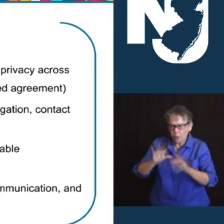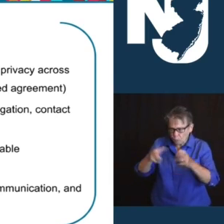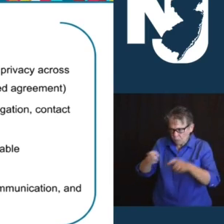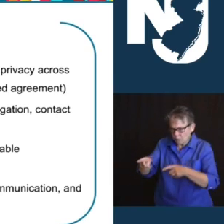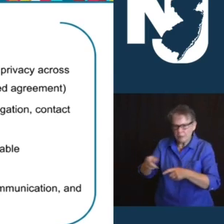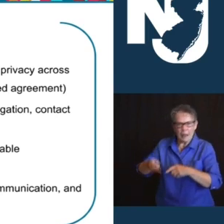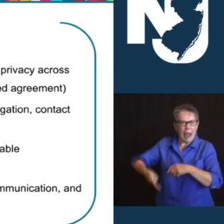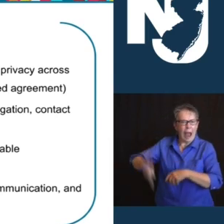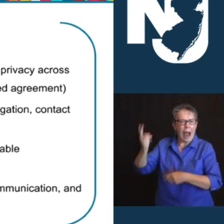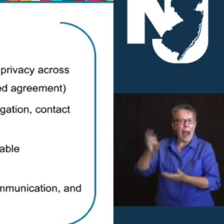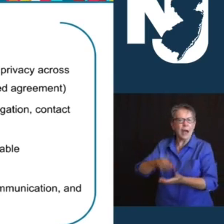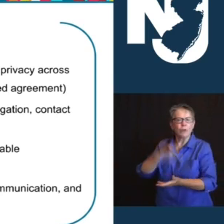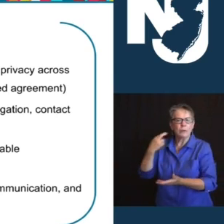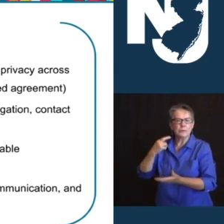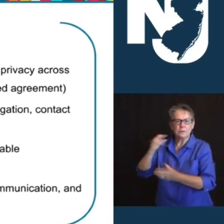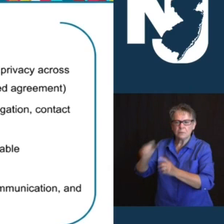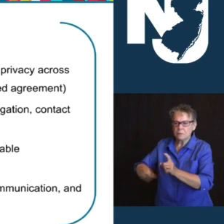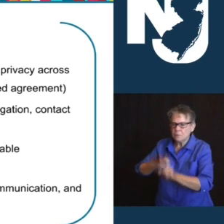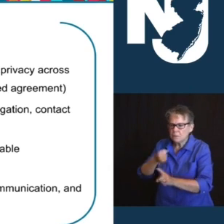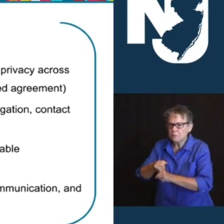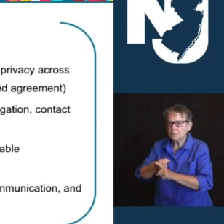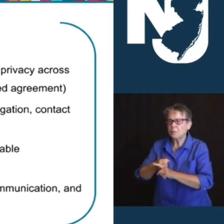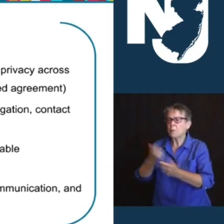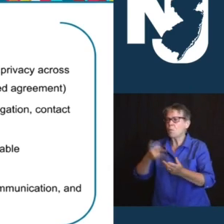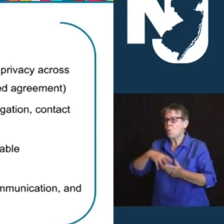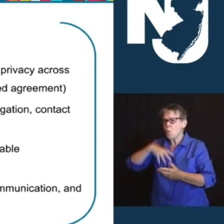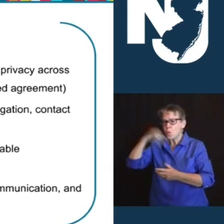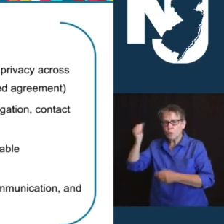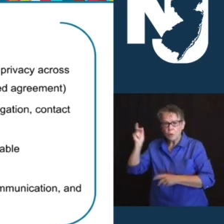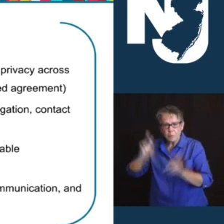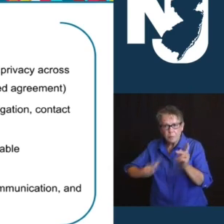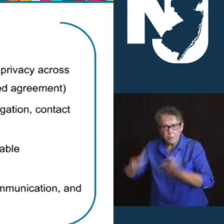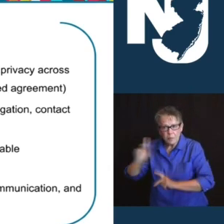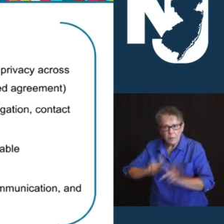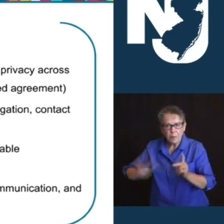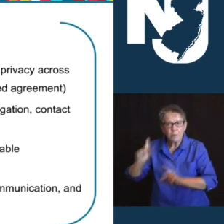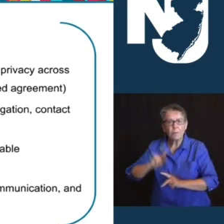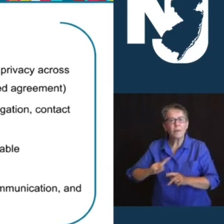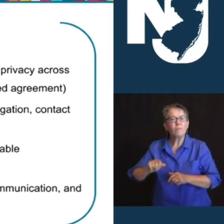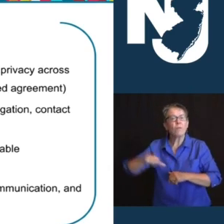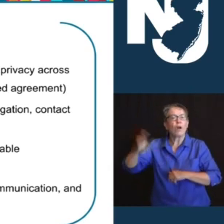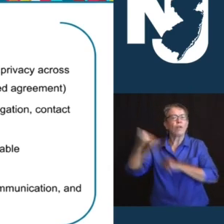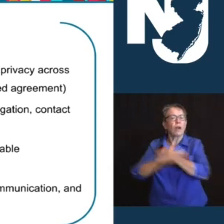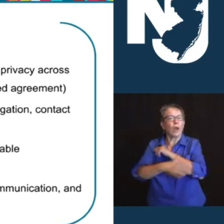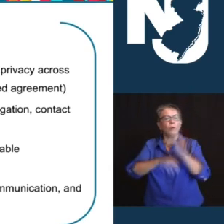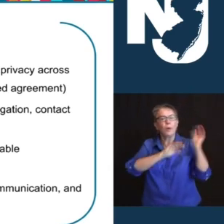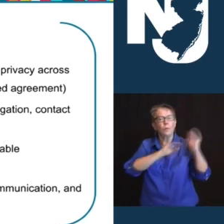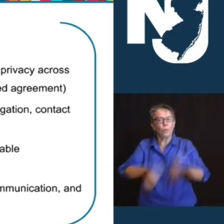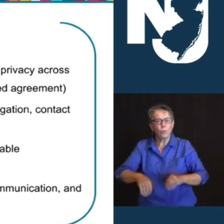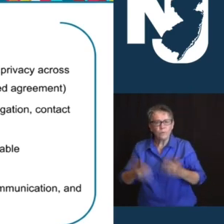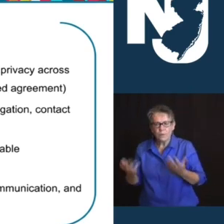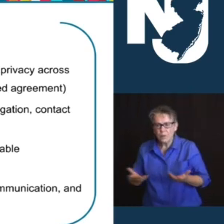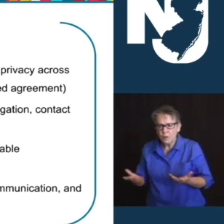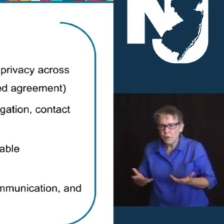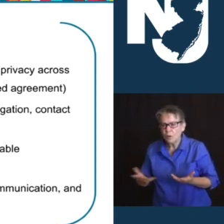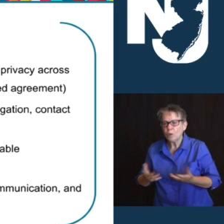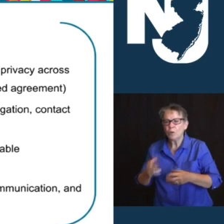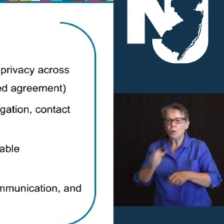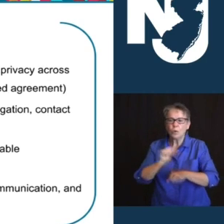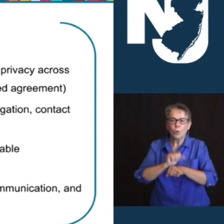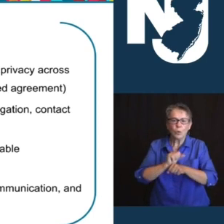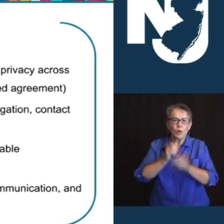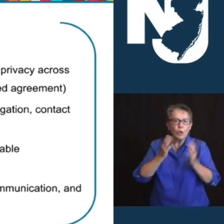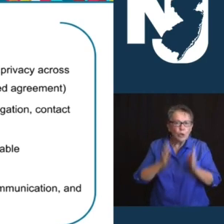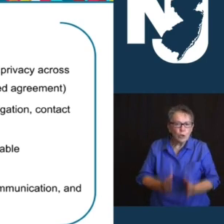racial and ethnic minority populations, migrant workers, refugee communities, low-income households,